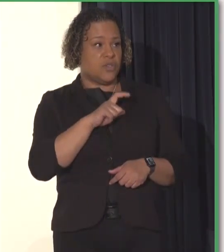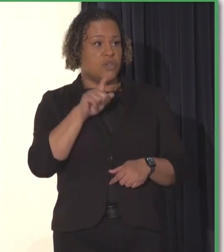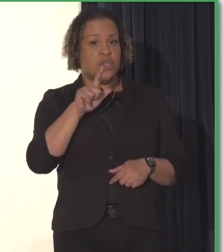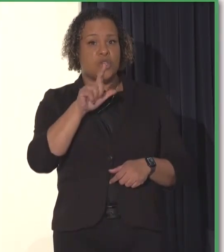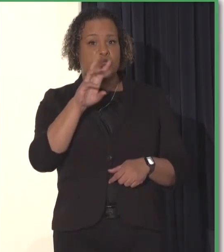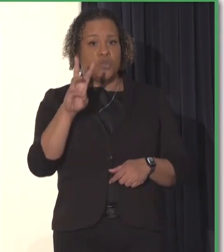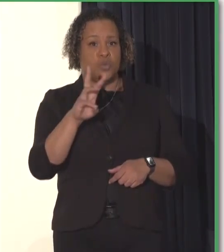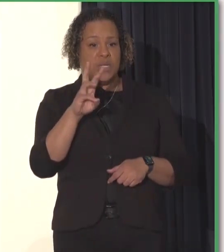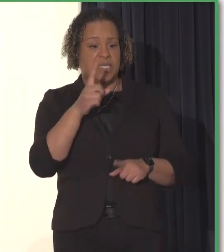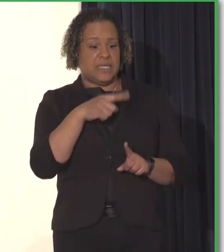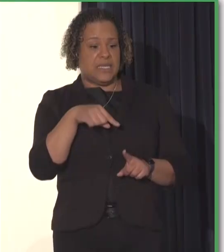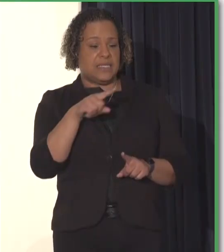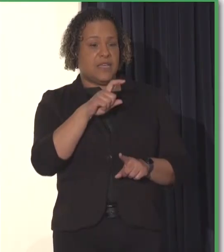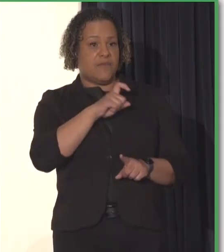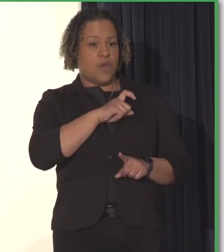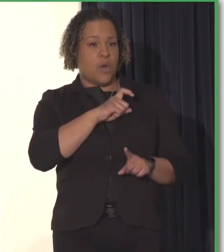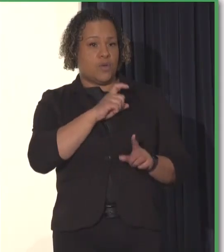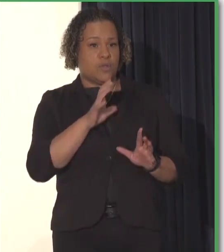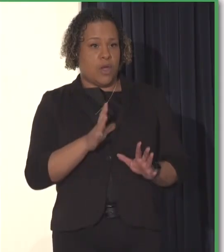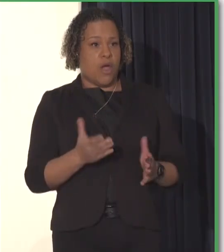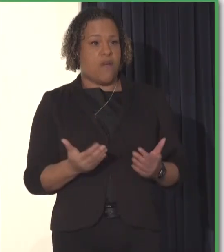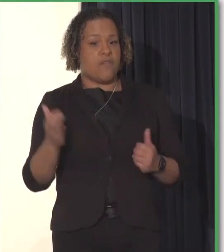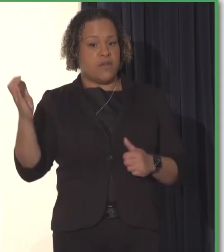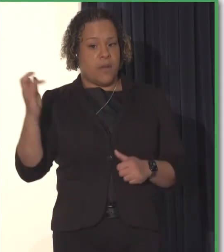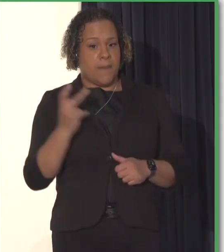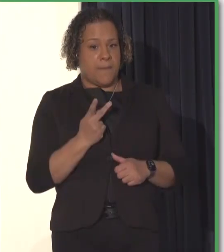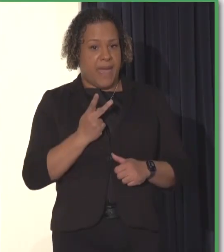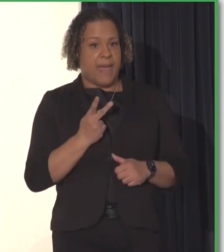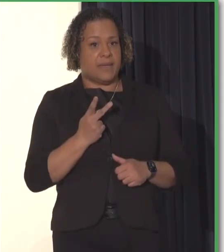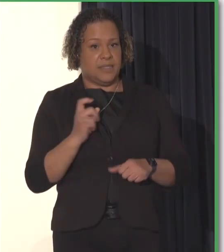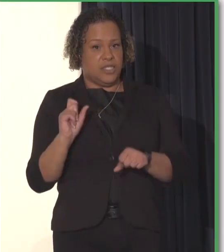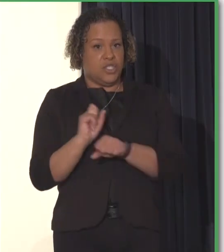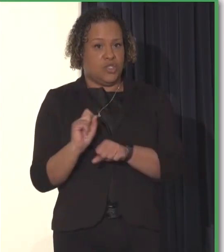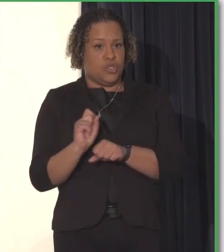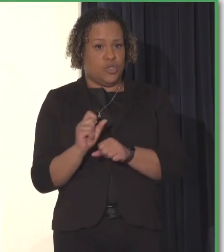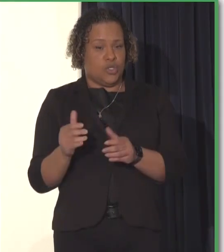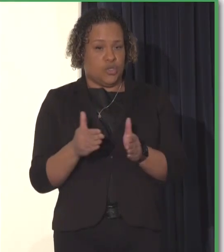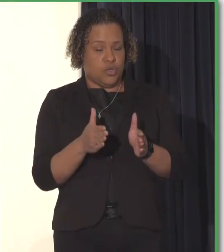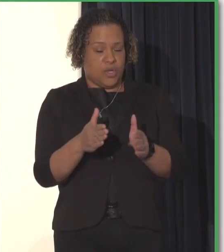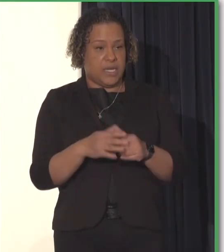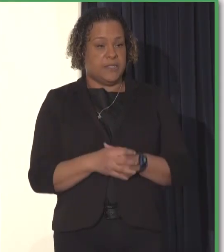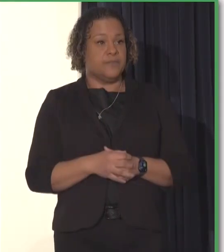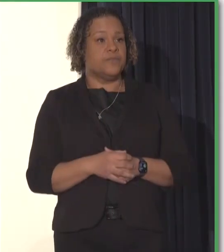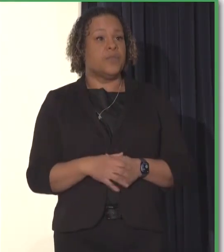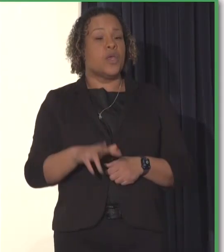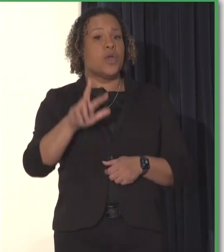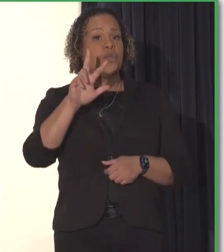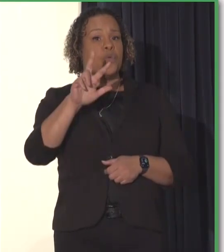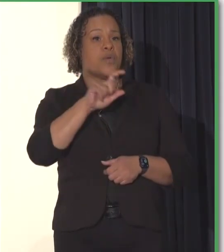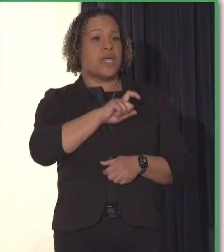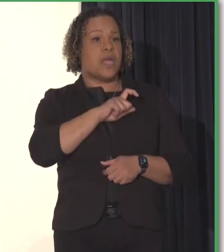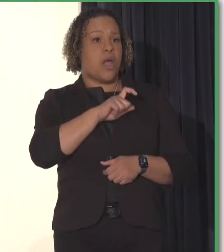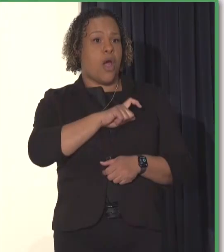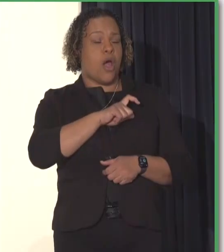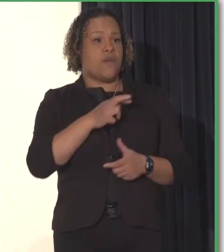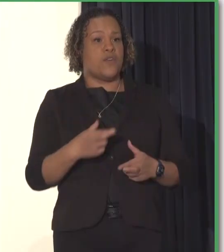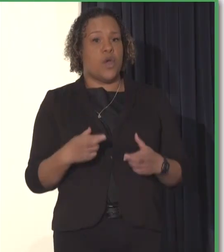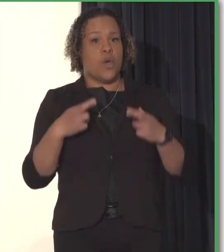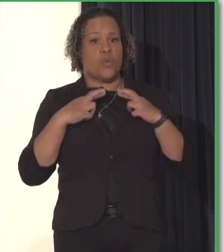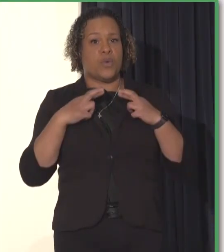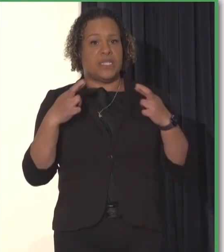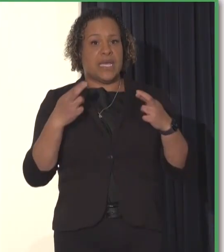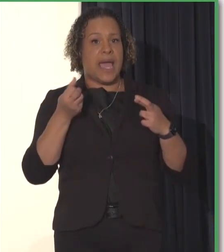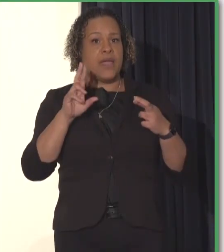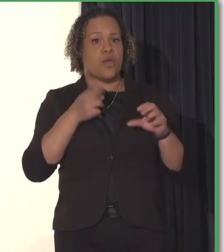26 of those officers have returned to the street. 3 of those officers have actually retired or